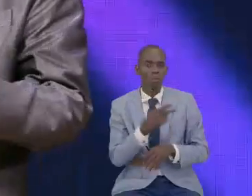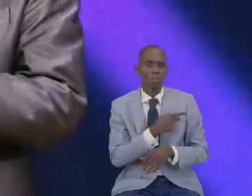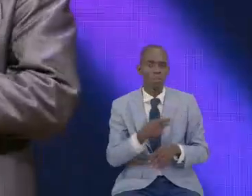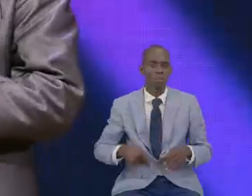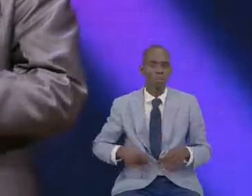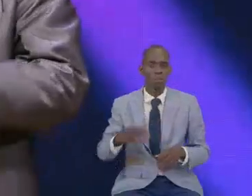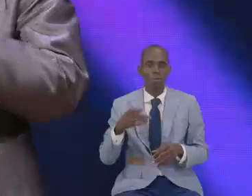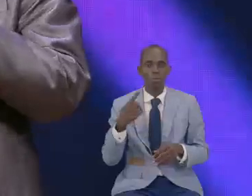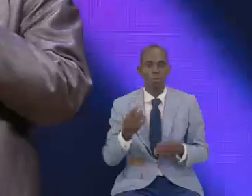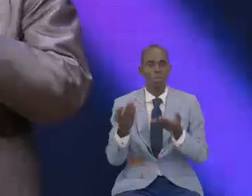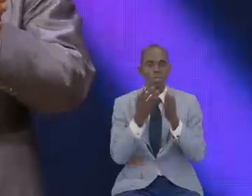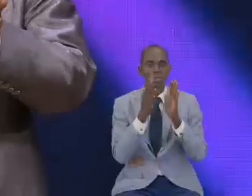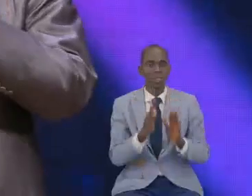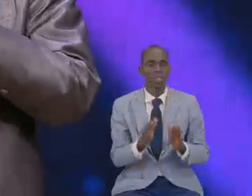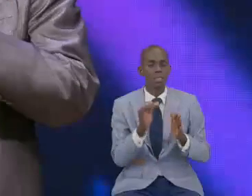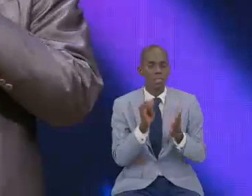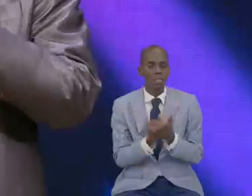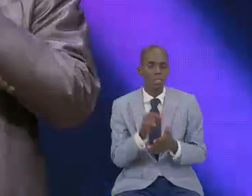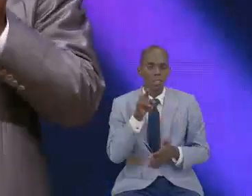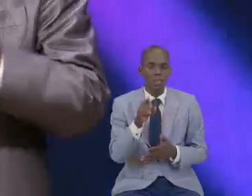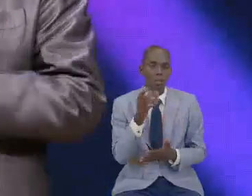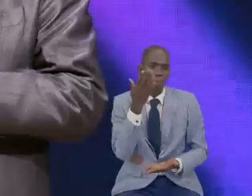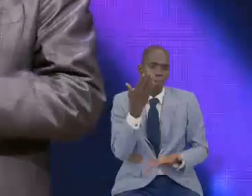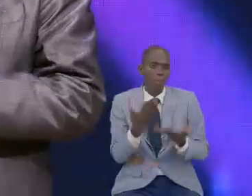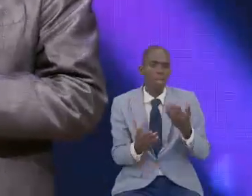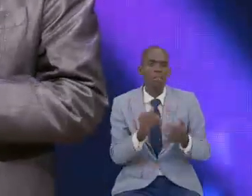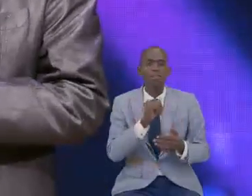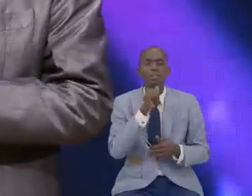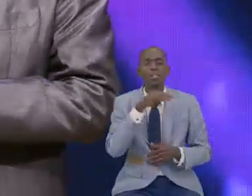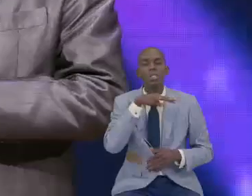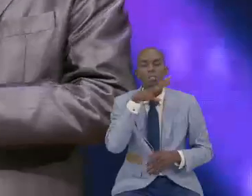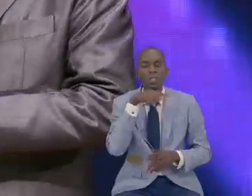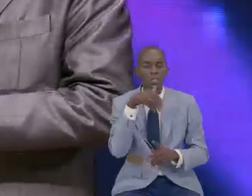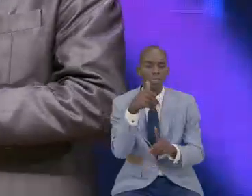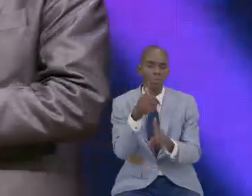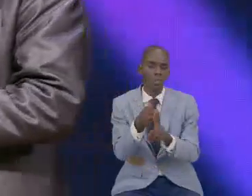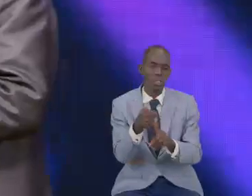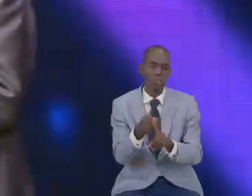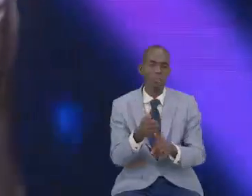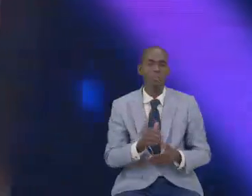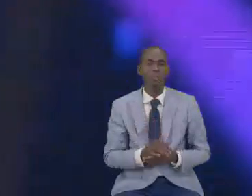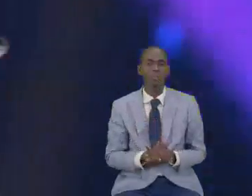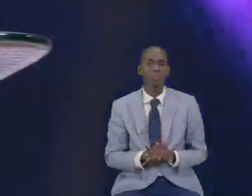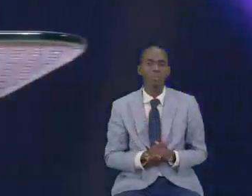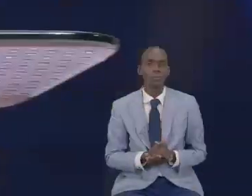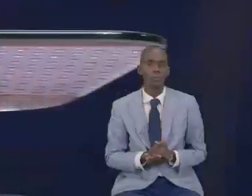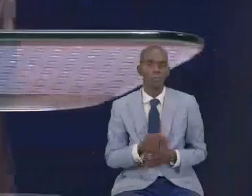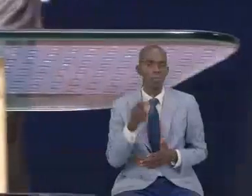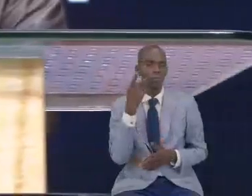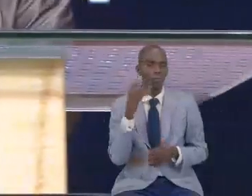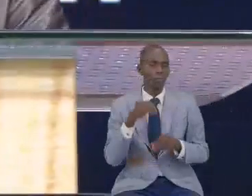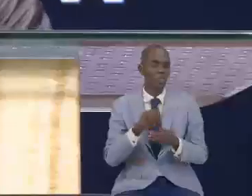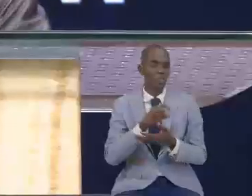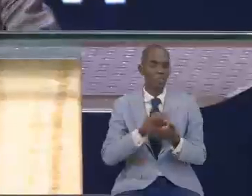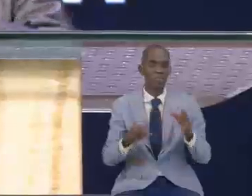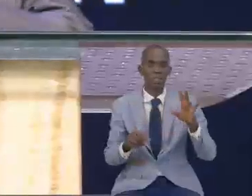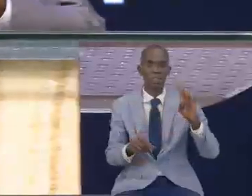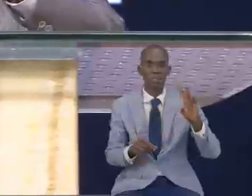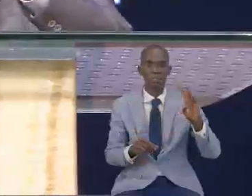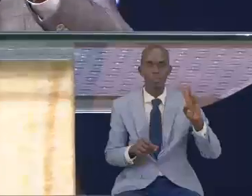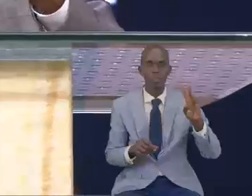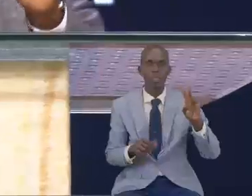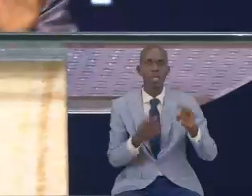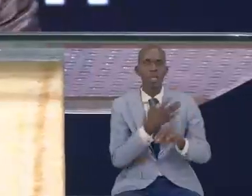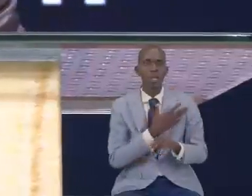of the eunuchs that he might not defile himself. We're looking at verse 17. At